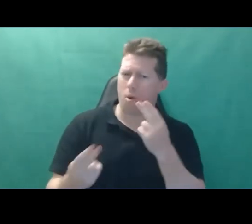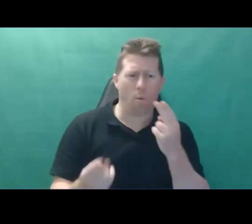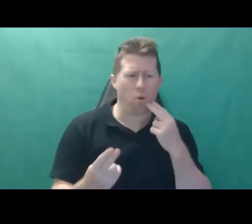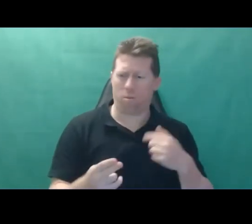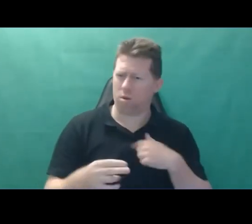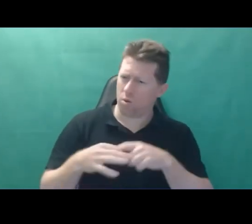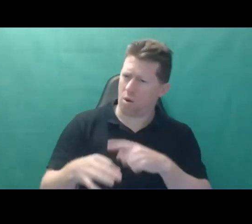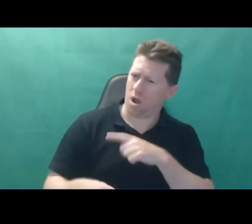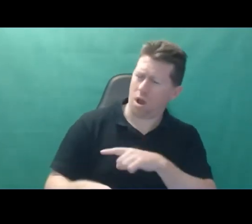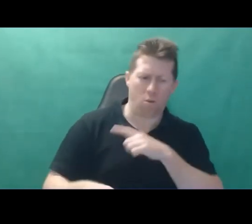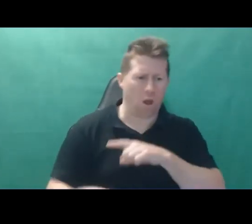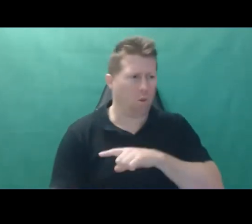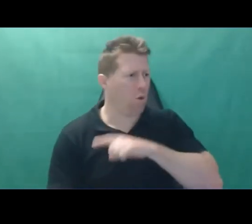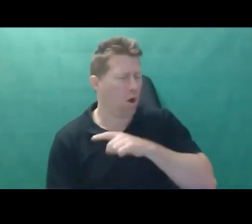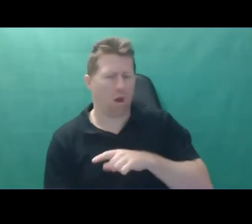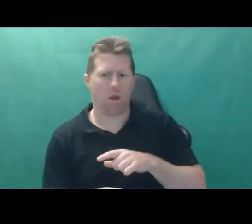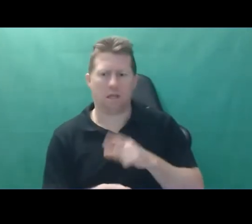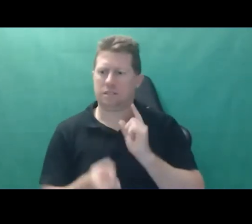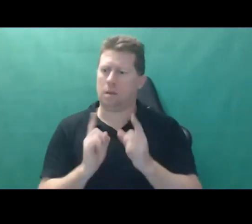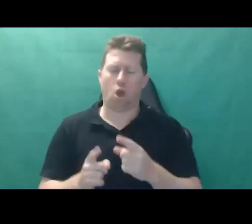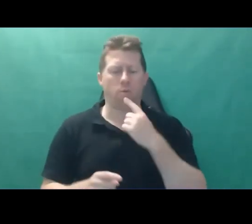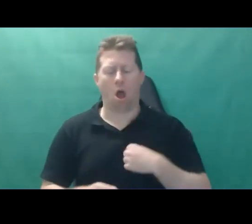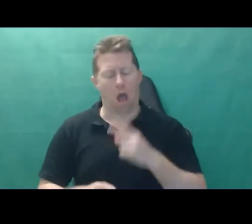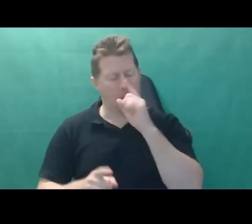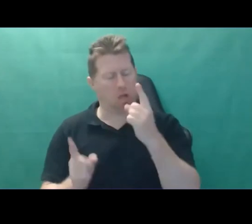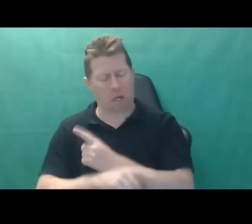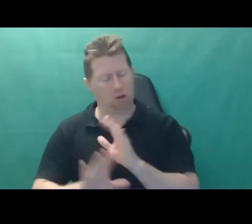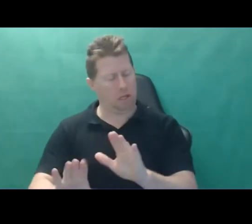the things we are often told will not and can never change.